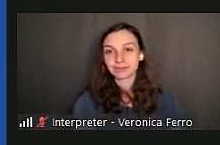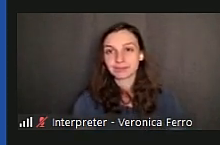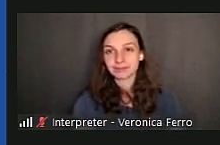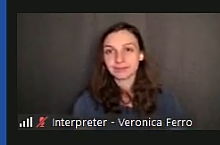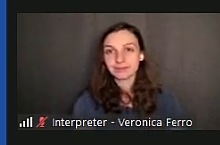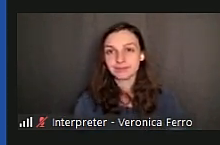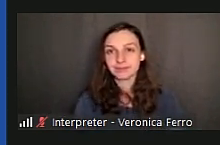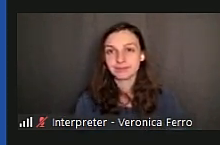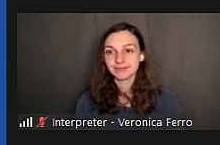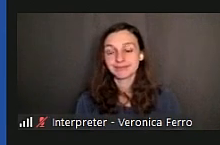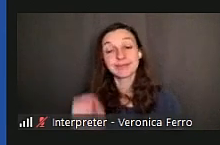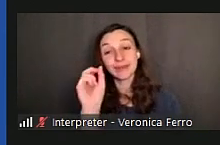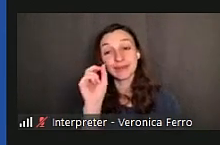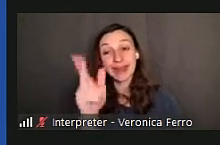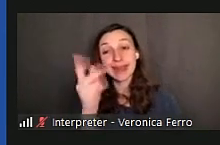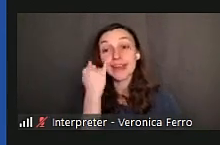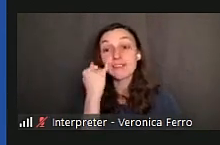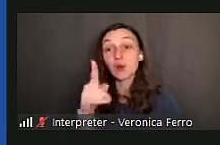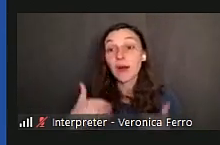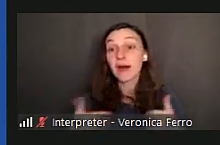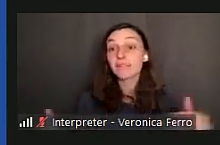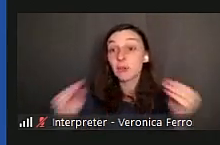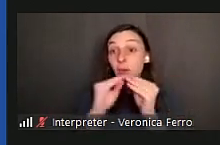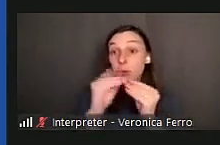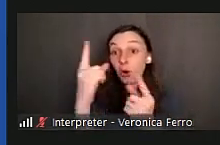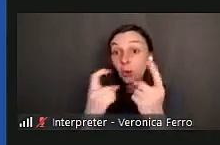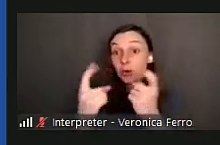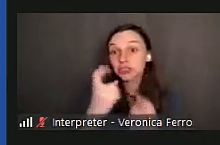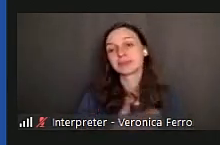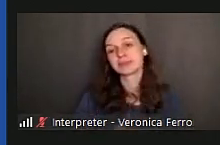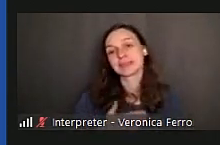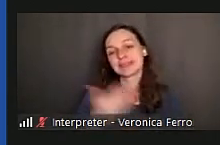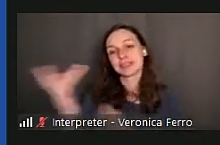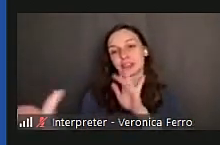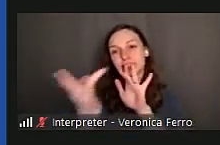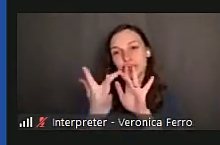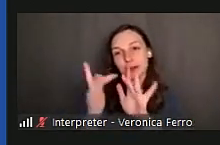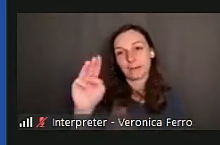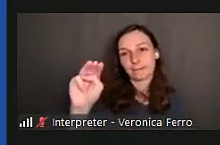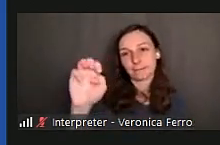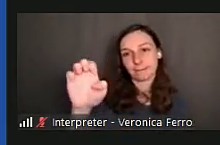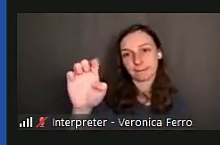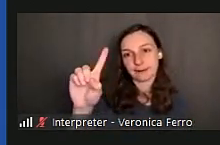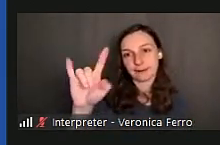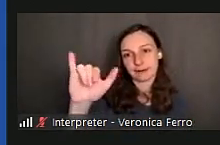All right, if you have any additional questions at any point, please feel free to reach out to us at